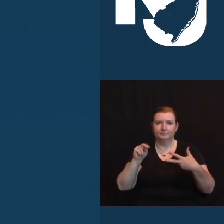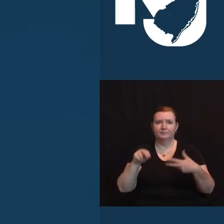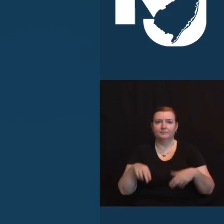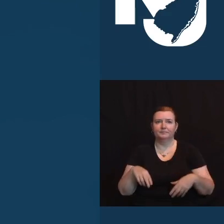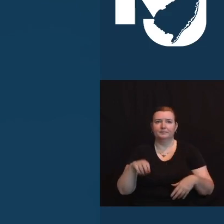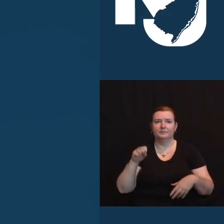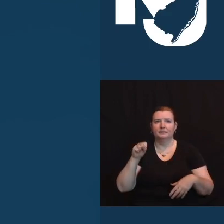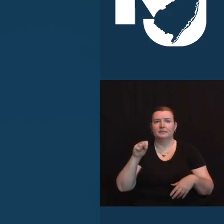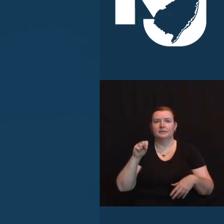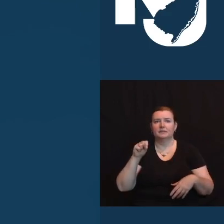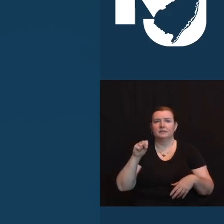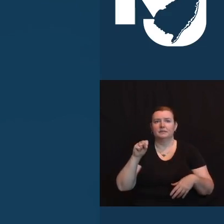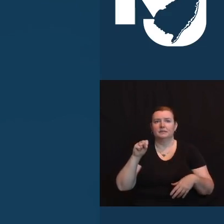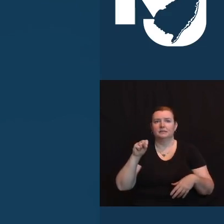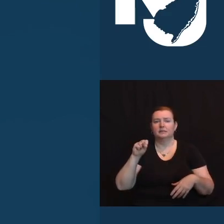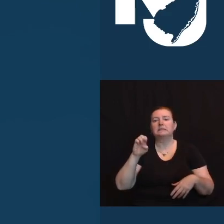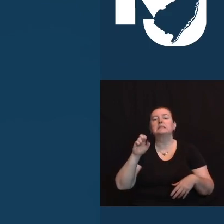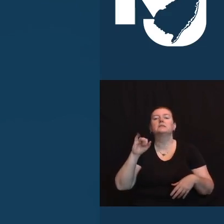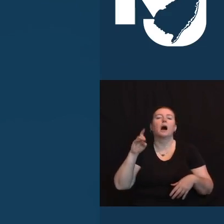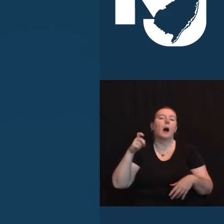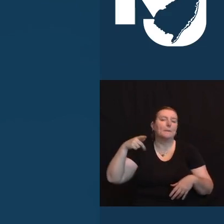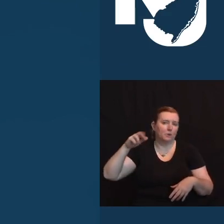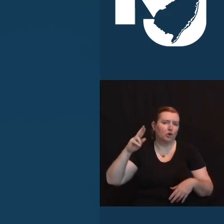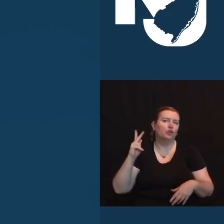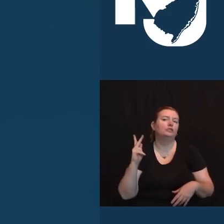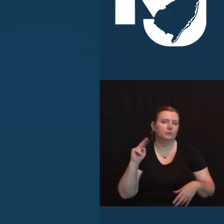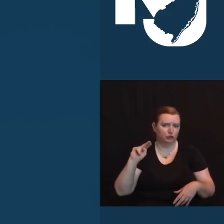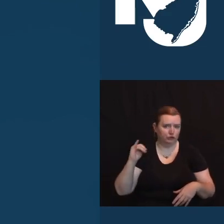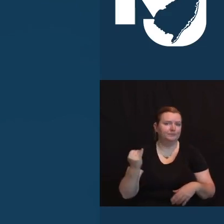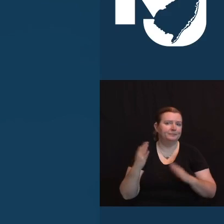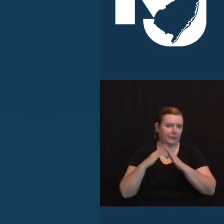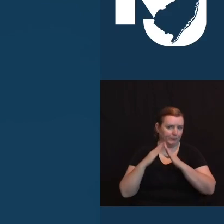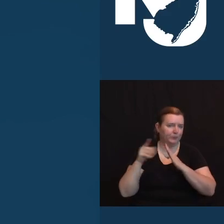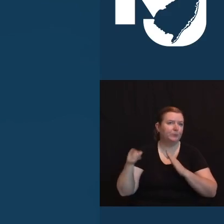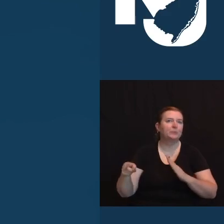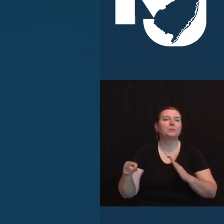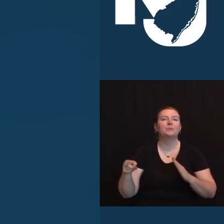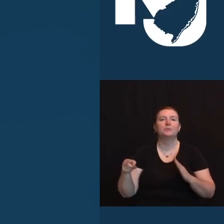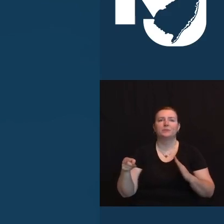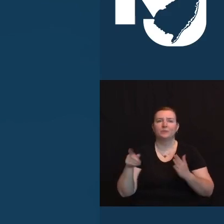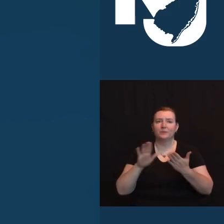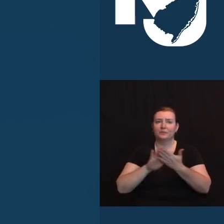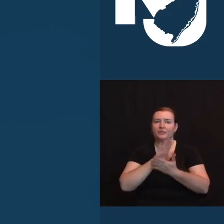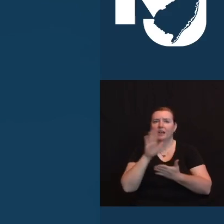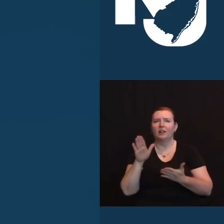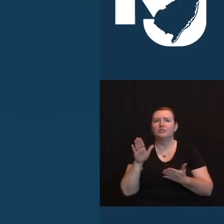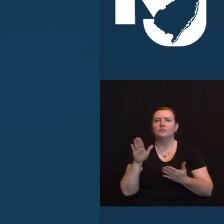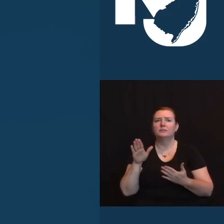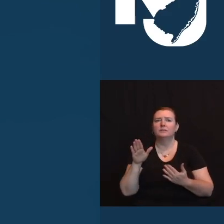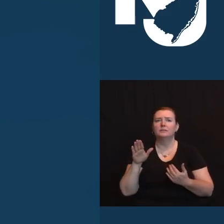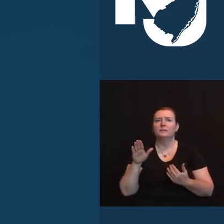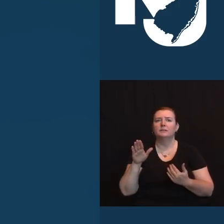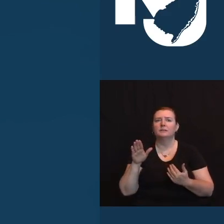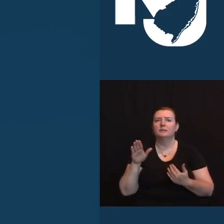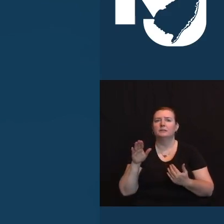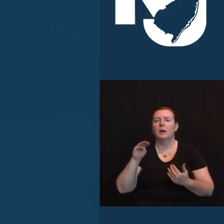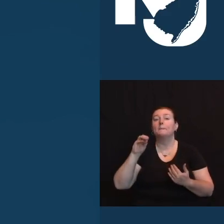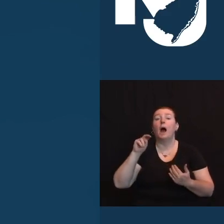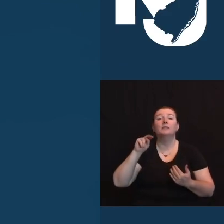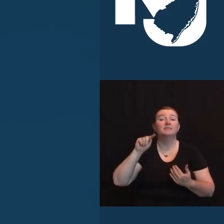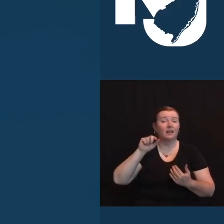was born in Passaic and returned to his hometown after graduating from college in Montana to begin what would ultimately be a